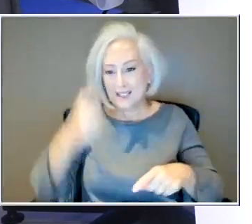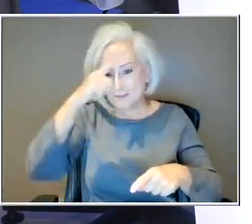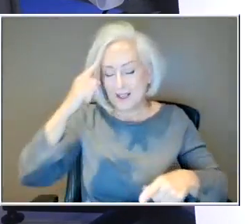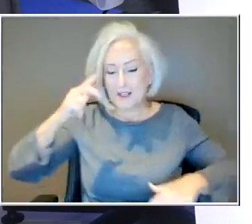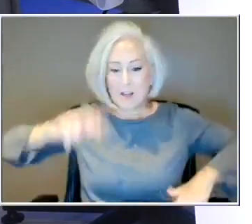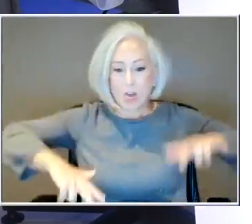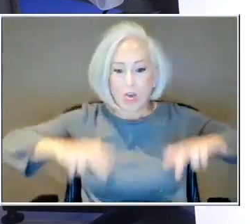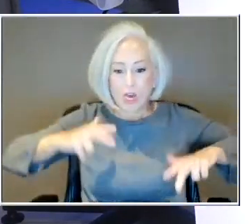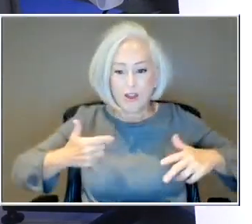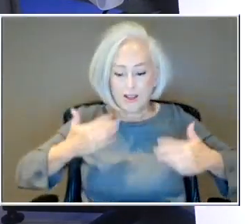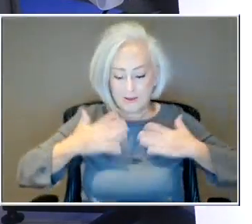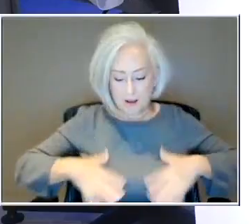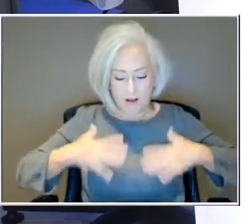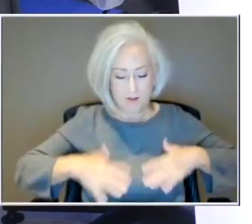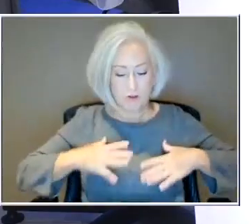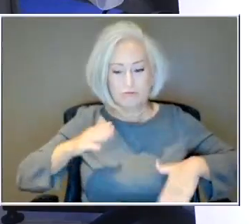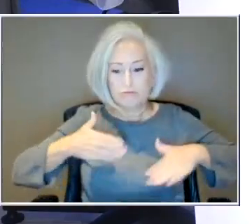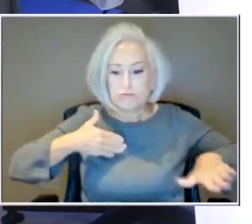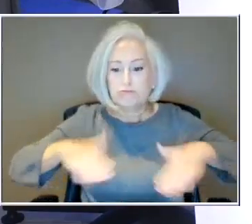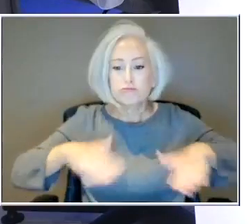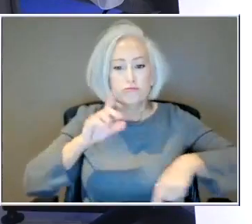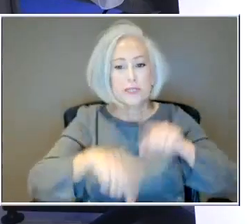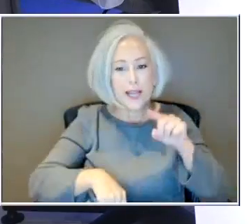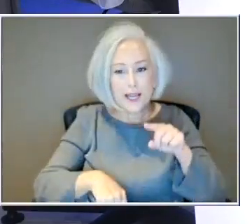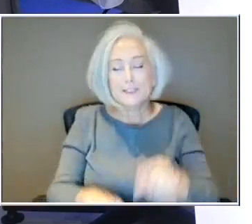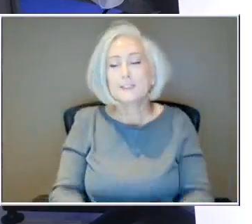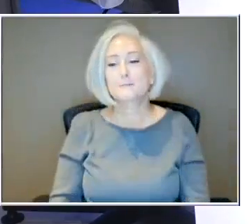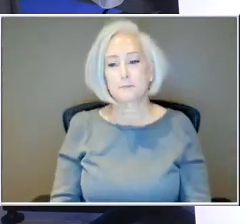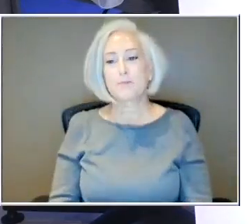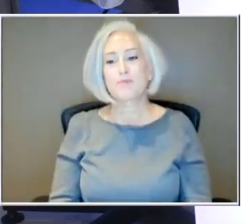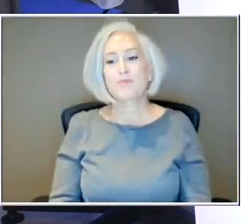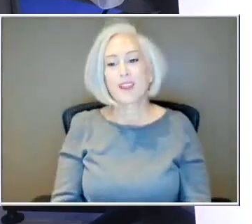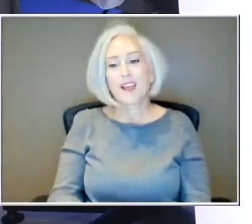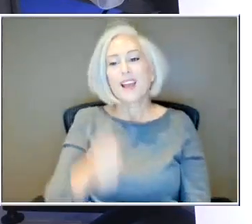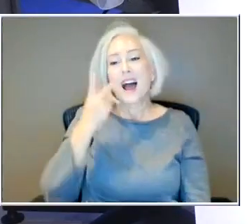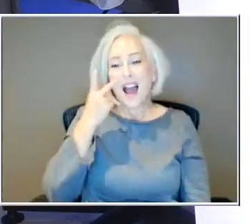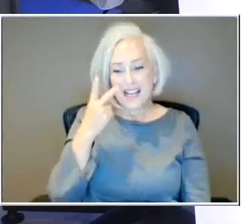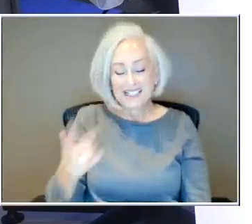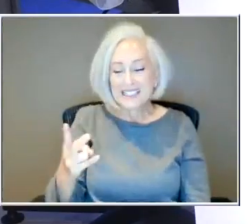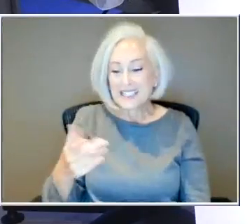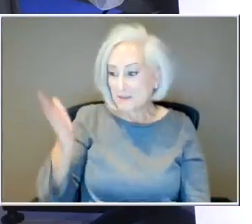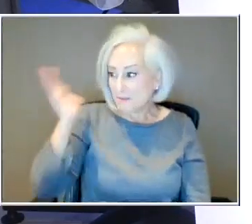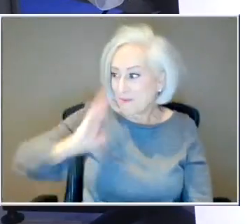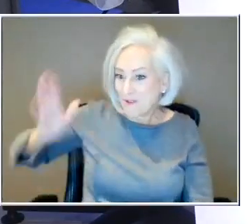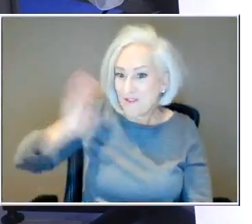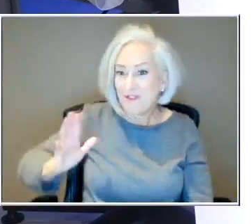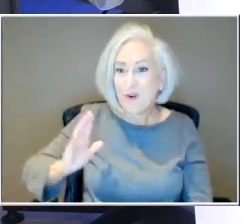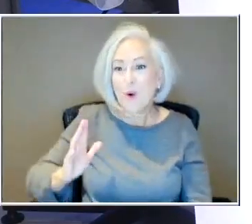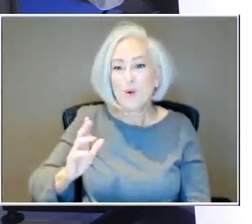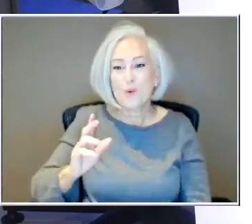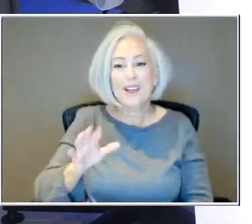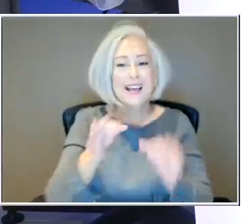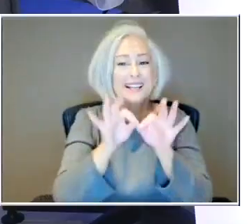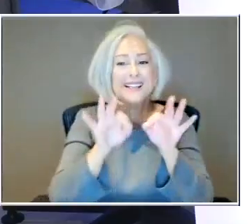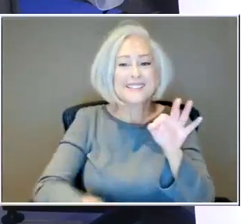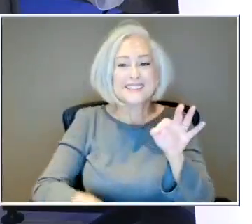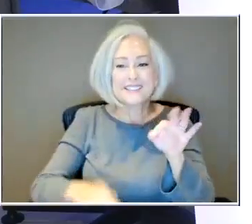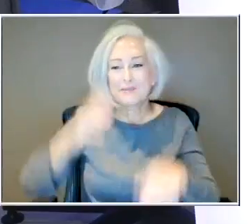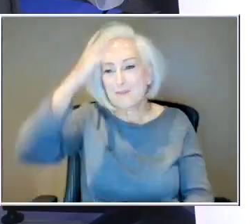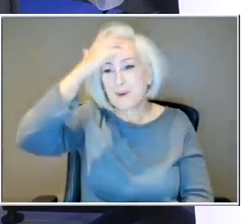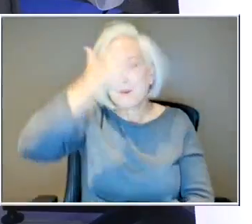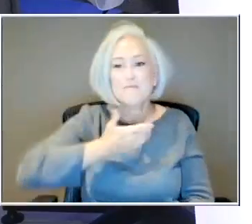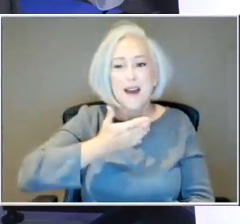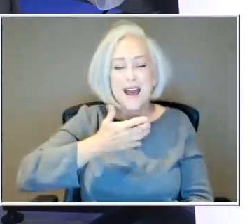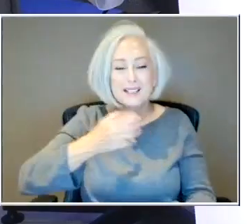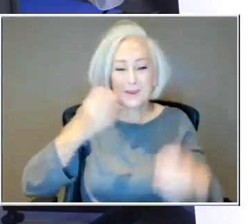for them. It's exactly it. Always. And back in the day, remember we just had those simple masks with the big eyes. They were the worst costumes, but somewhat